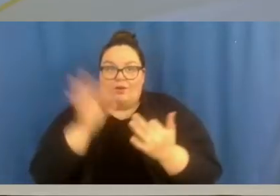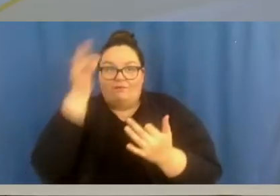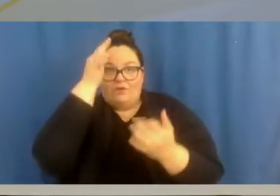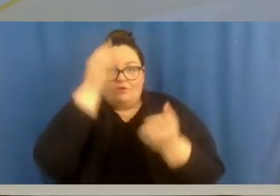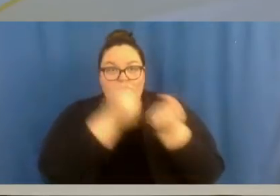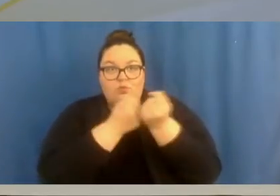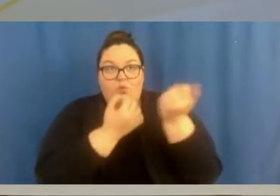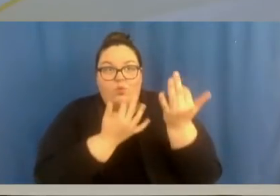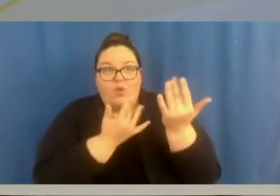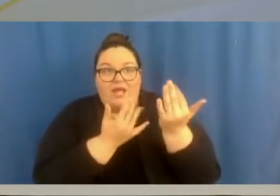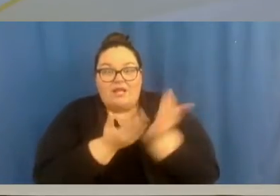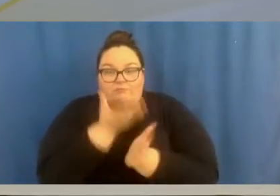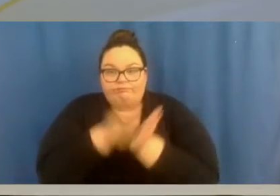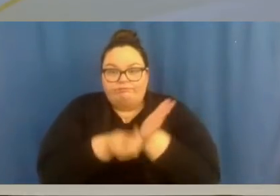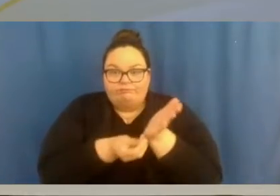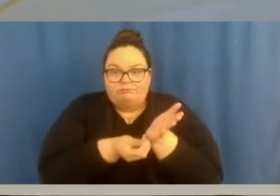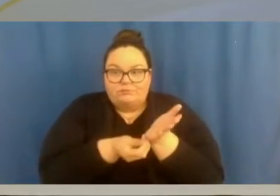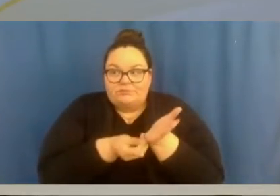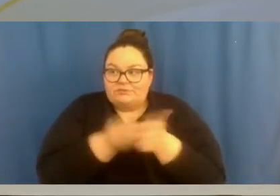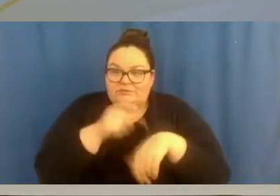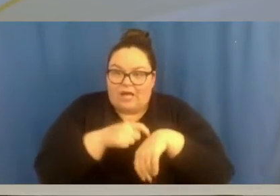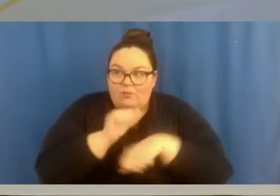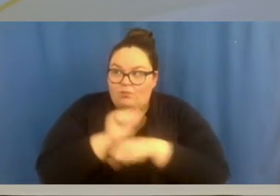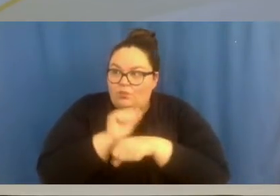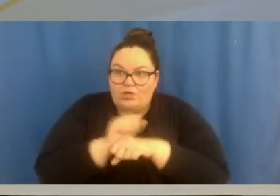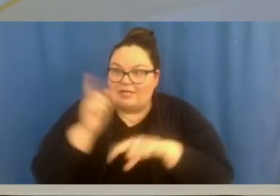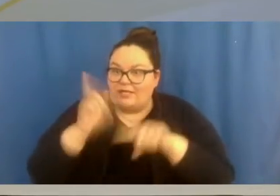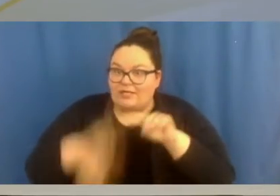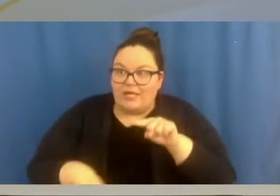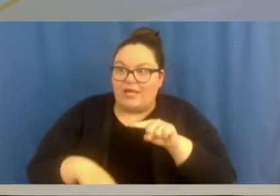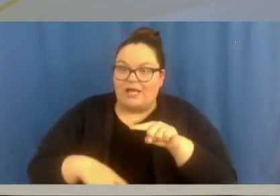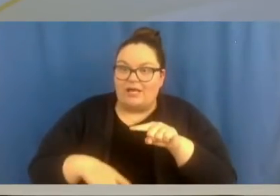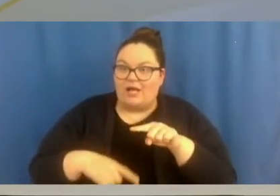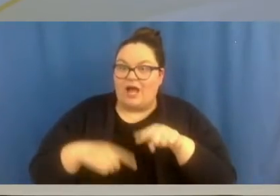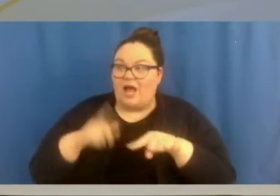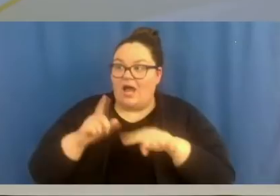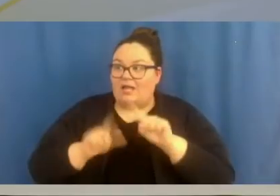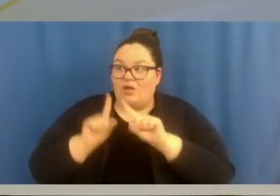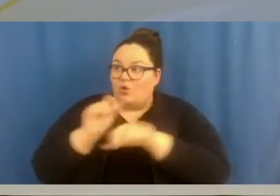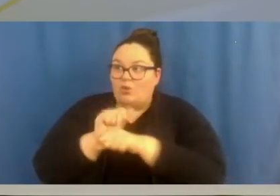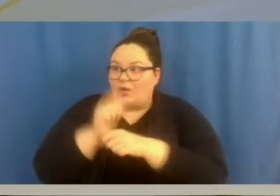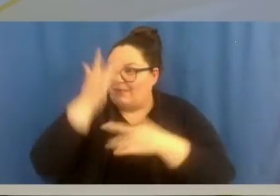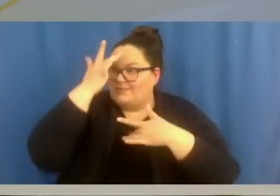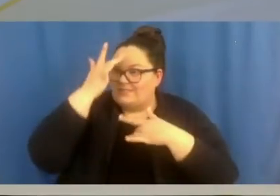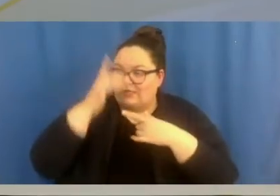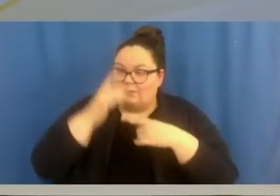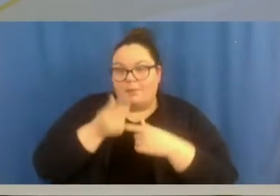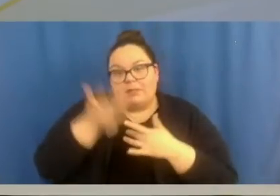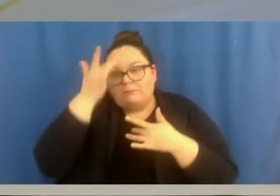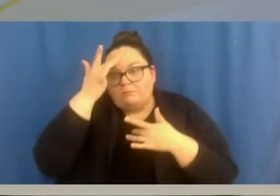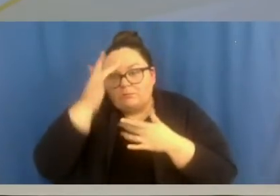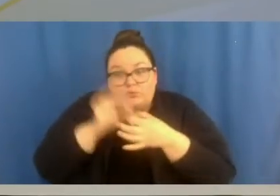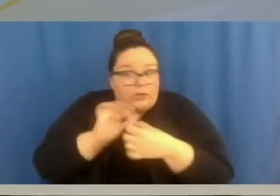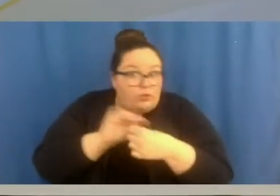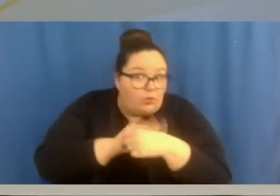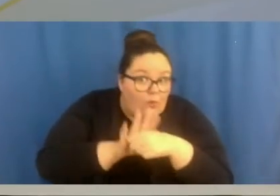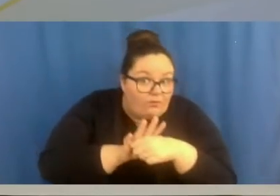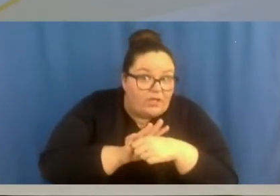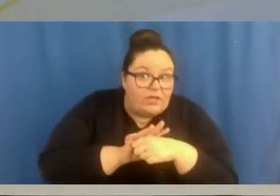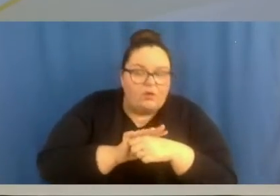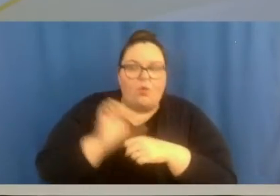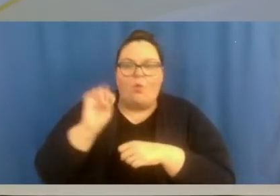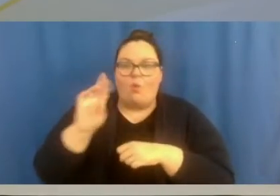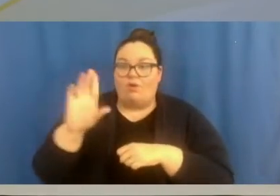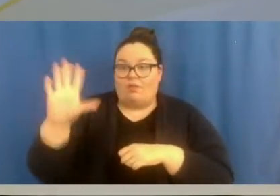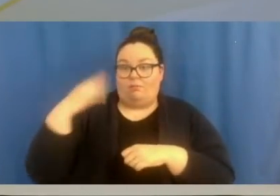somebody's home with sick, whether they've got symptoms or their employer doesn't